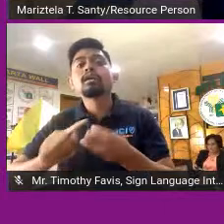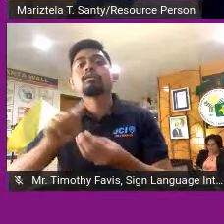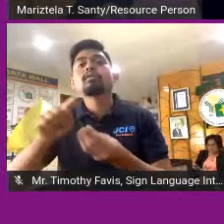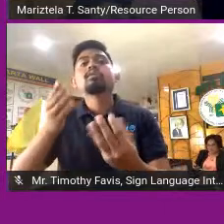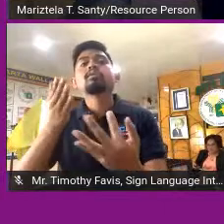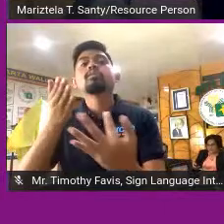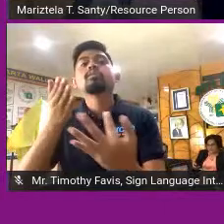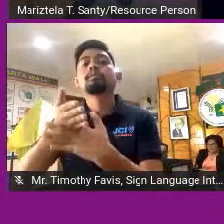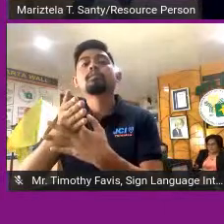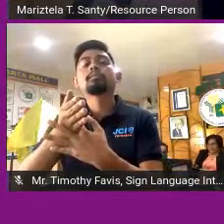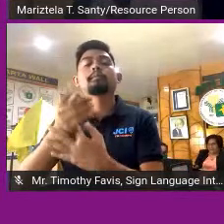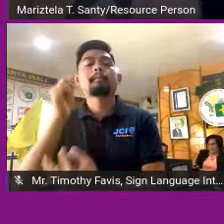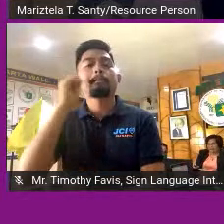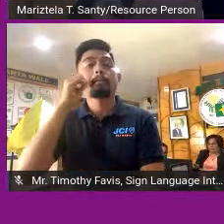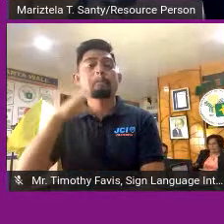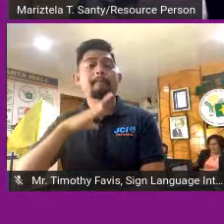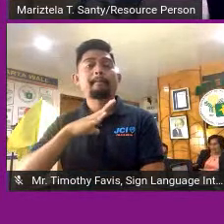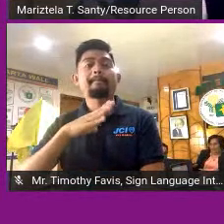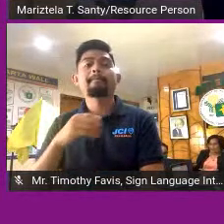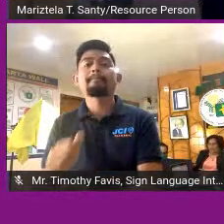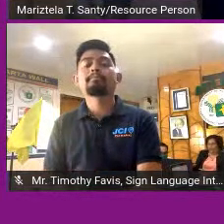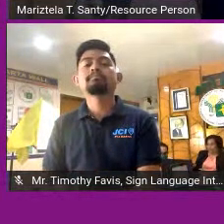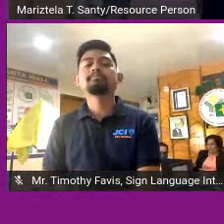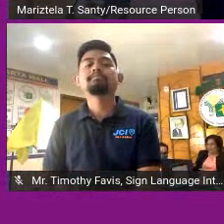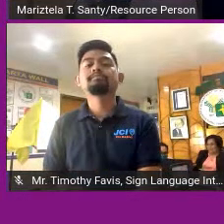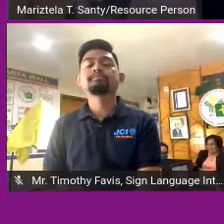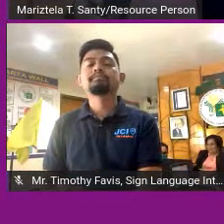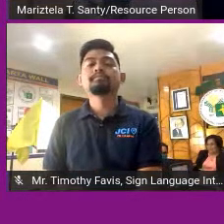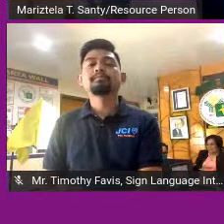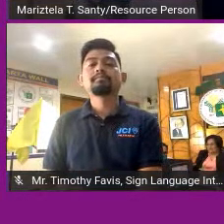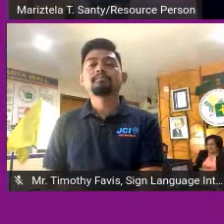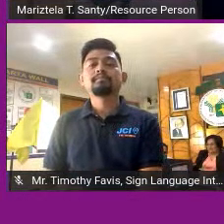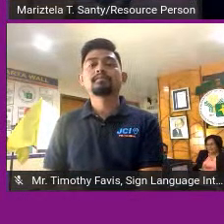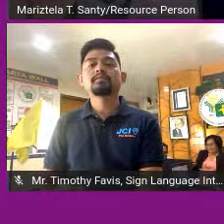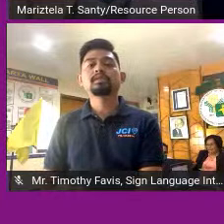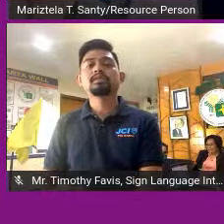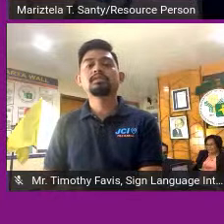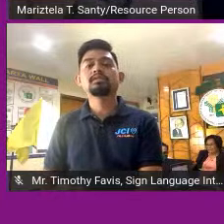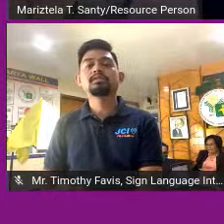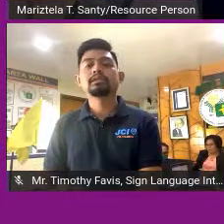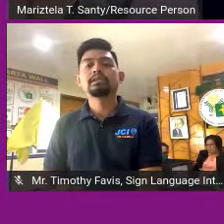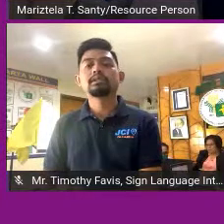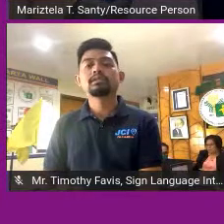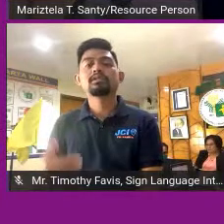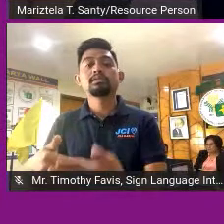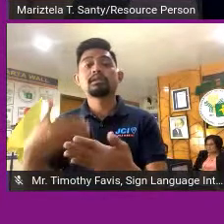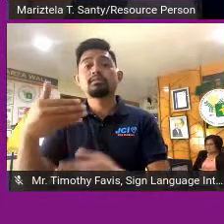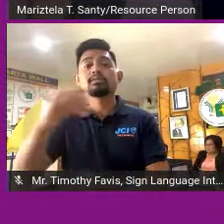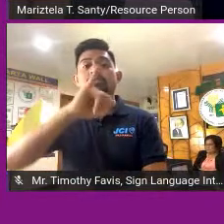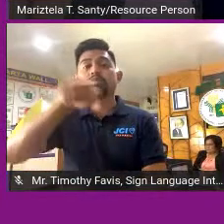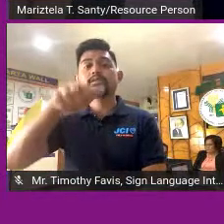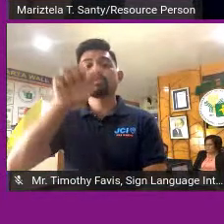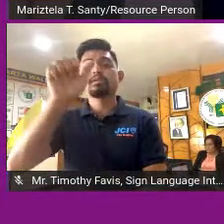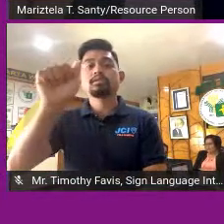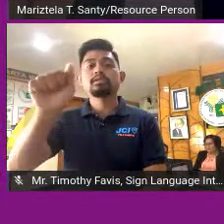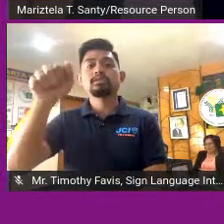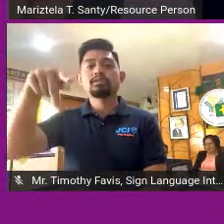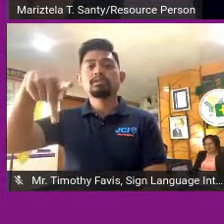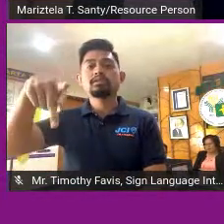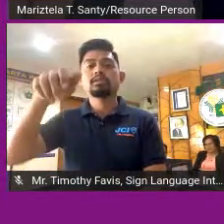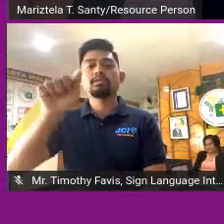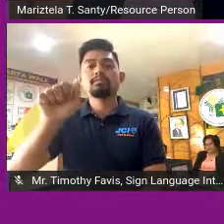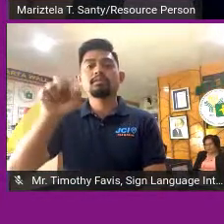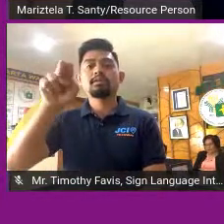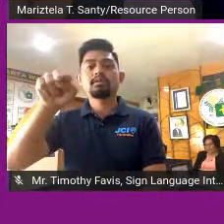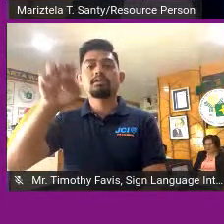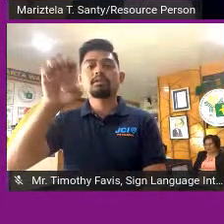mga nangyari nung panahon ng colonial. Sa Japanese occupation, marami pa